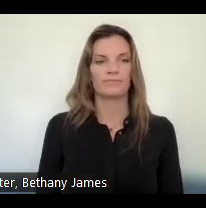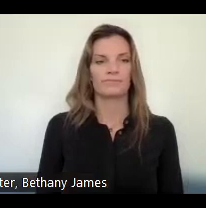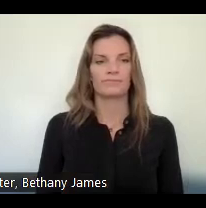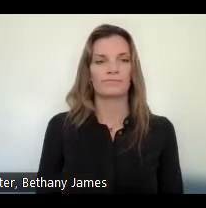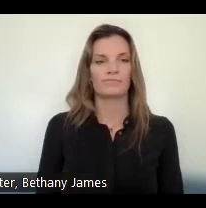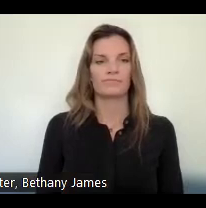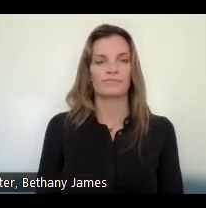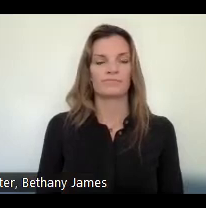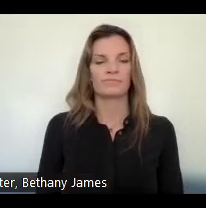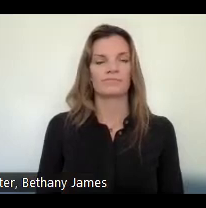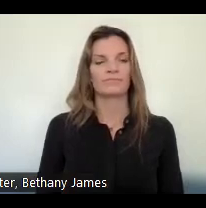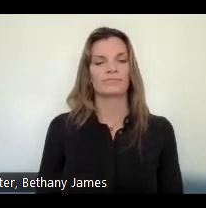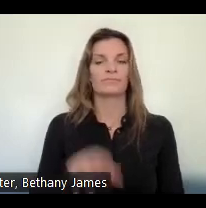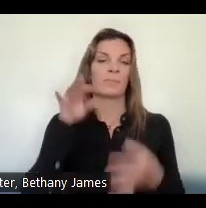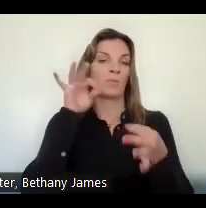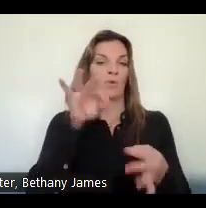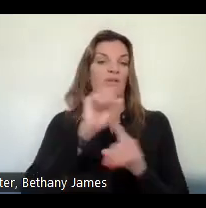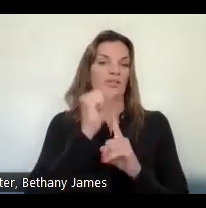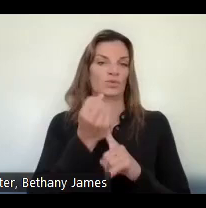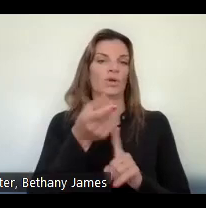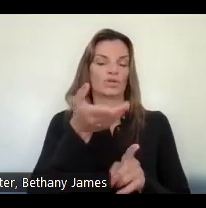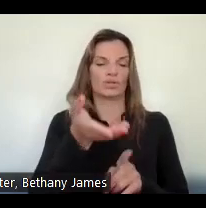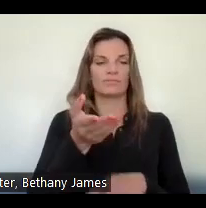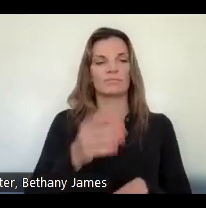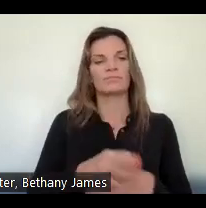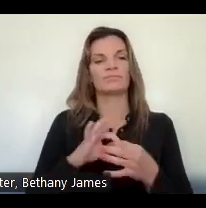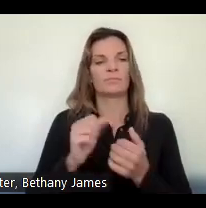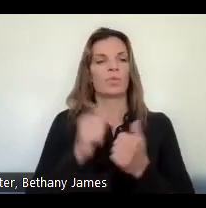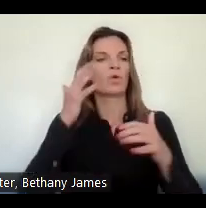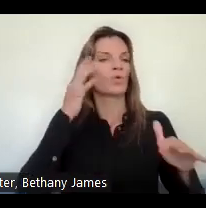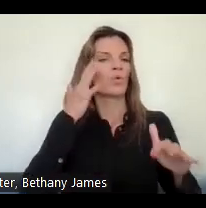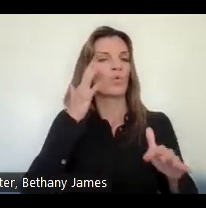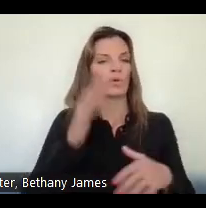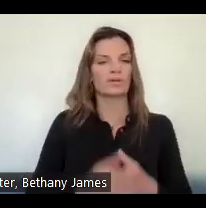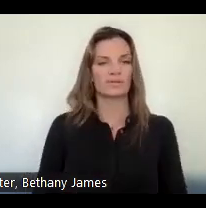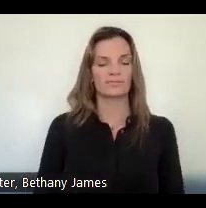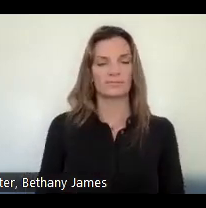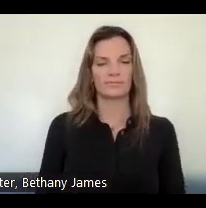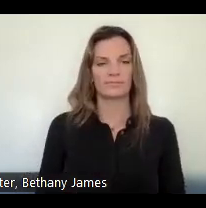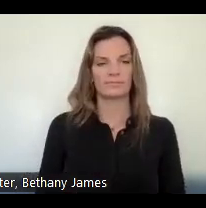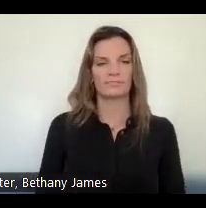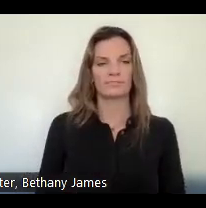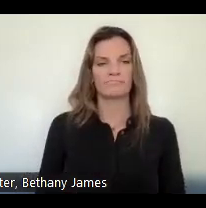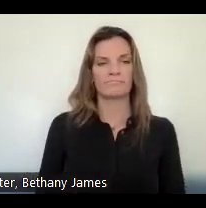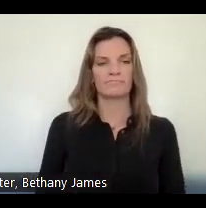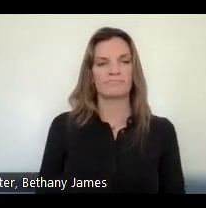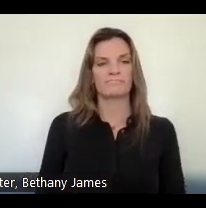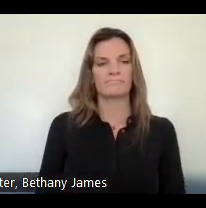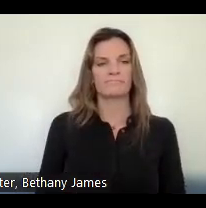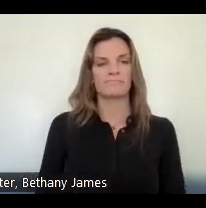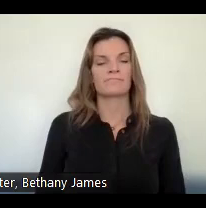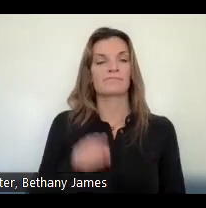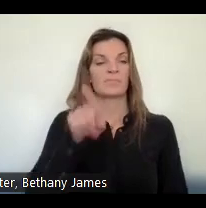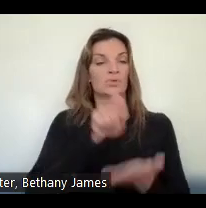And a perfect scenario here is we're following up with noise sensitivity or sensory sensitivity as a whole. So this journalist with